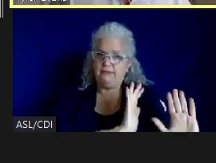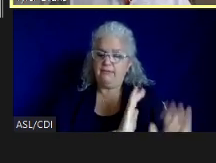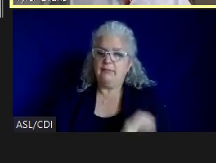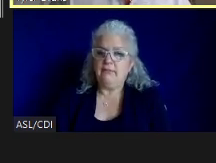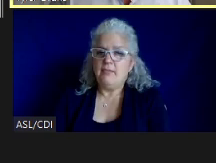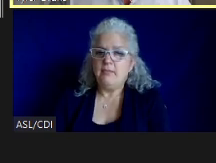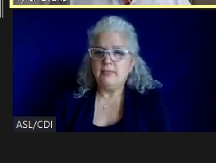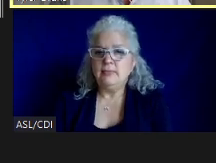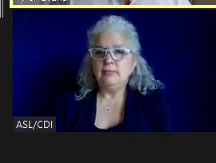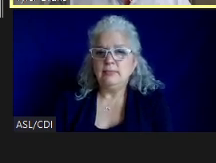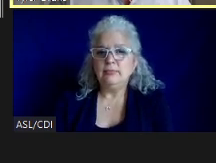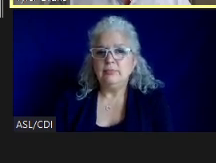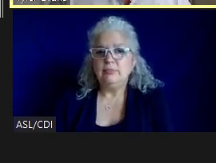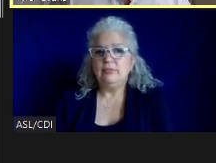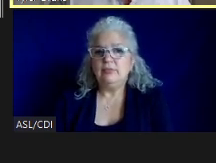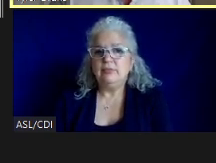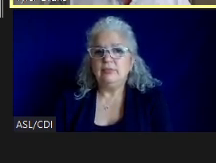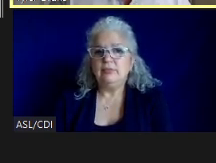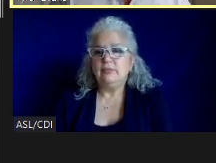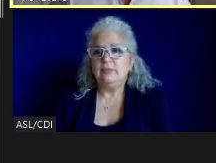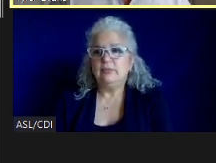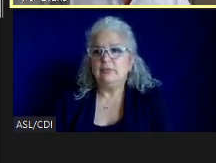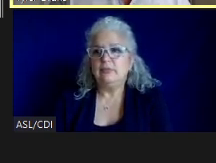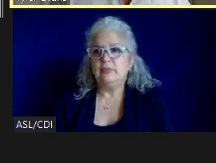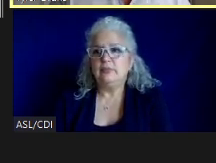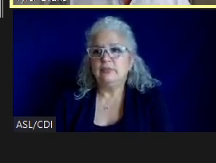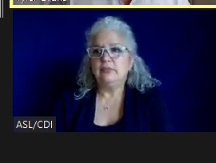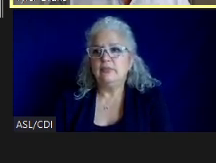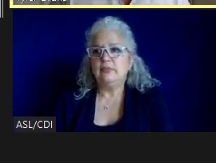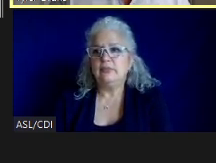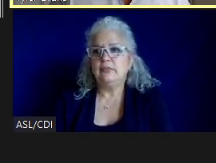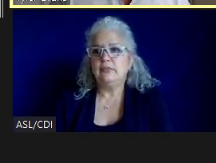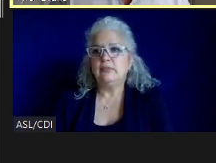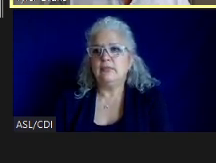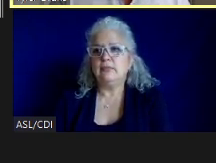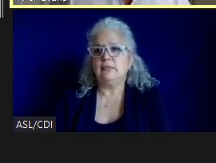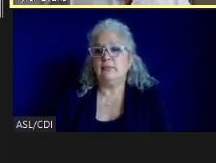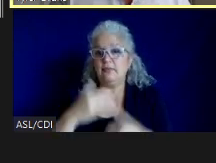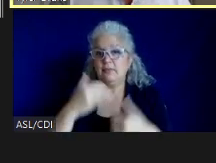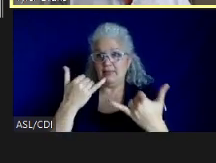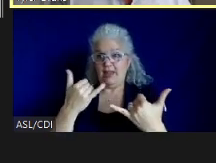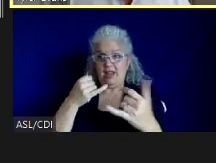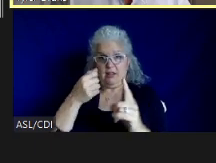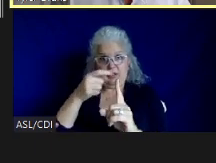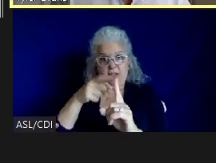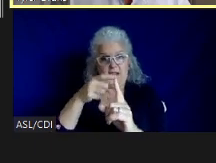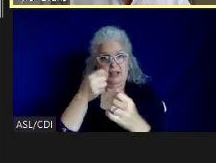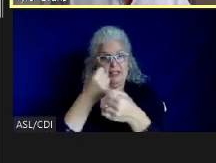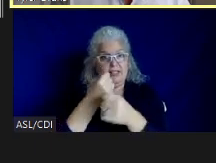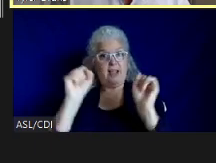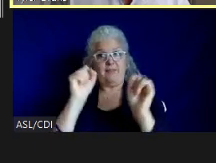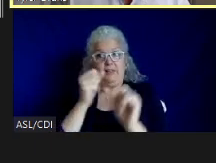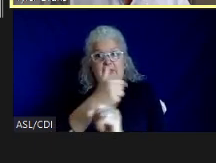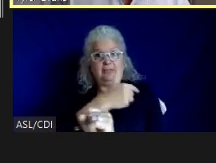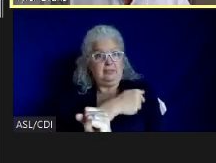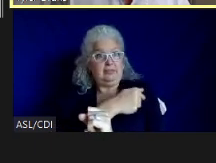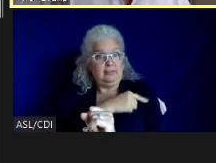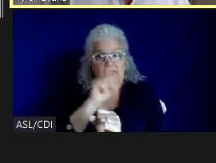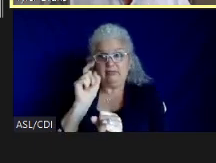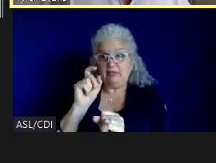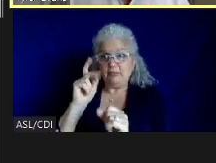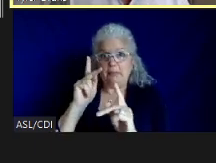And the safety when it comes to adverse reactions, allergies, has really